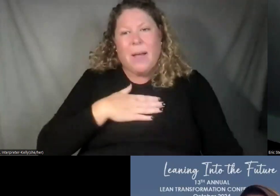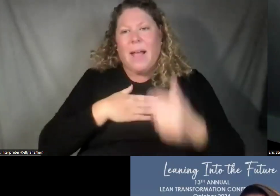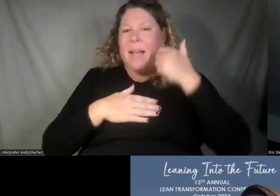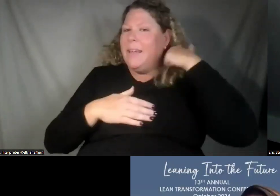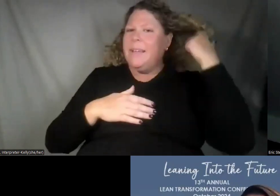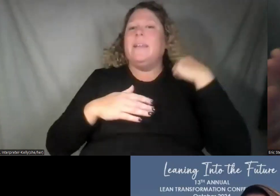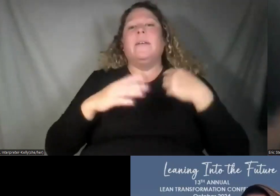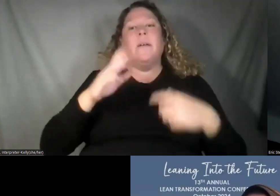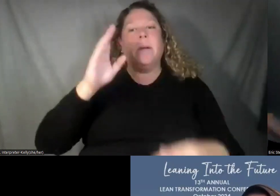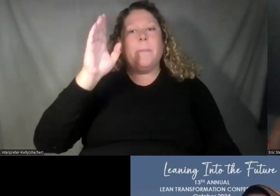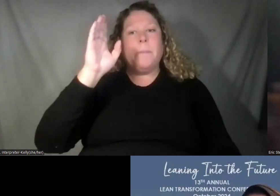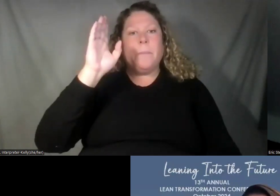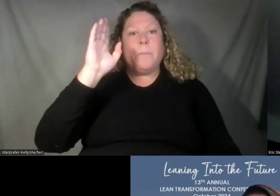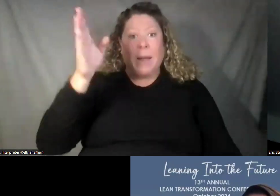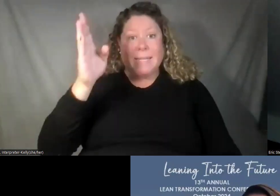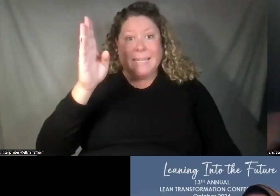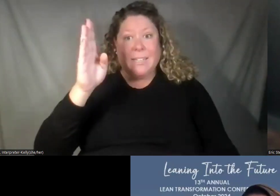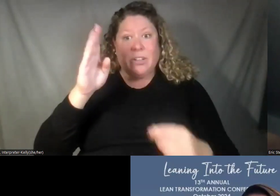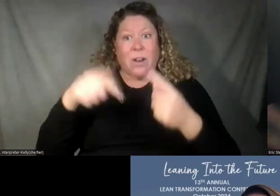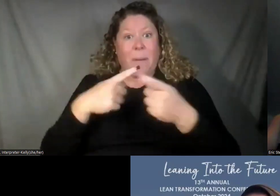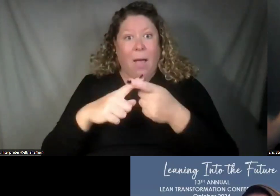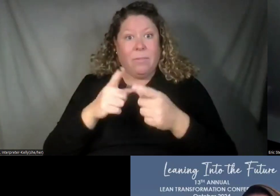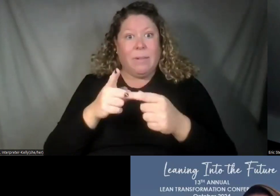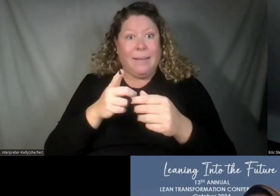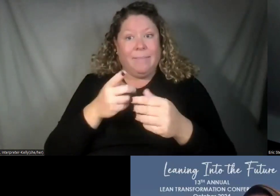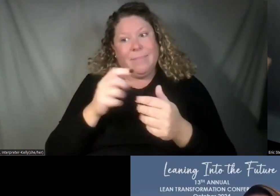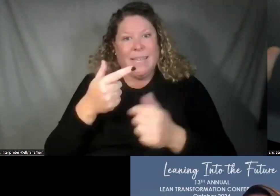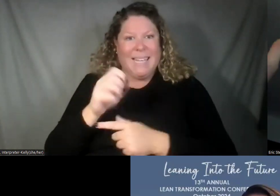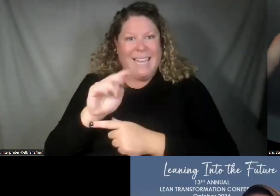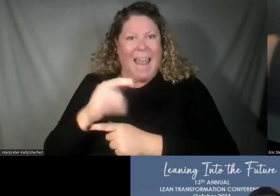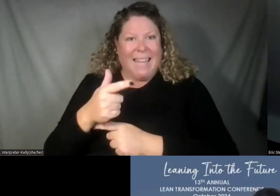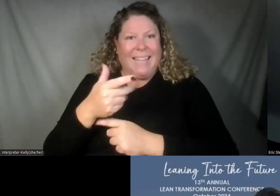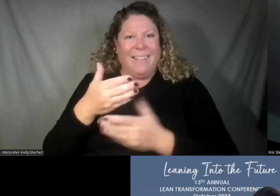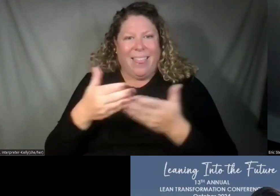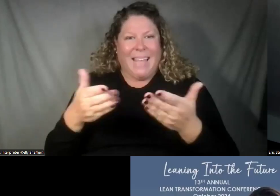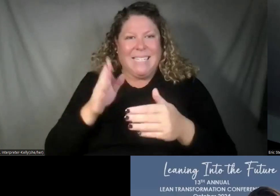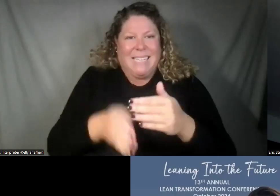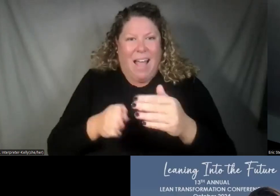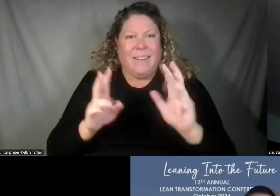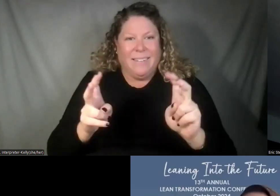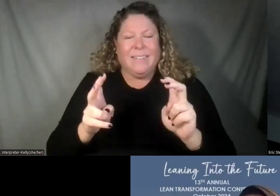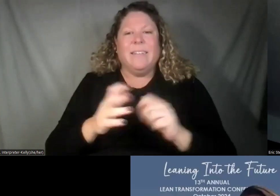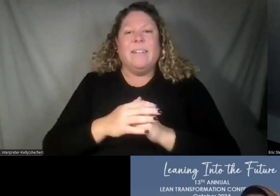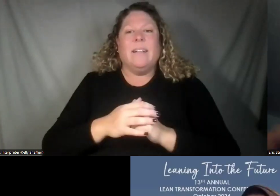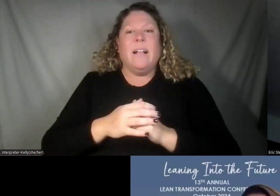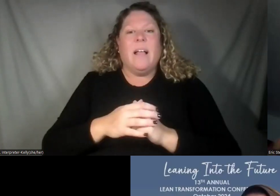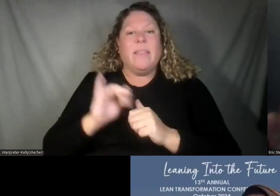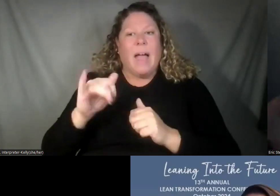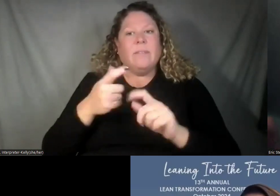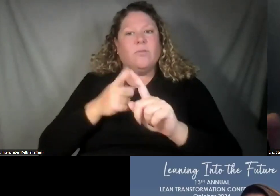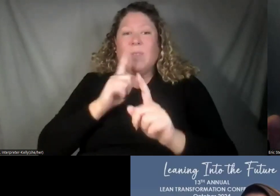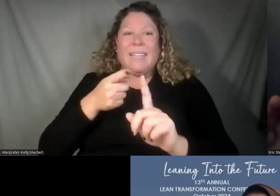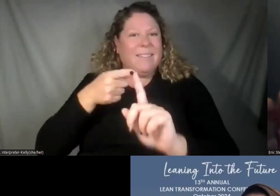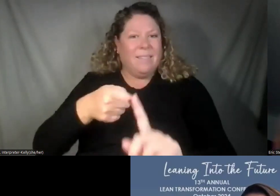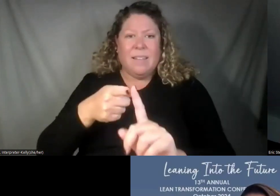done came from it actually fed that whole backlog worksheet that I have. Mm. Is